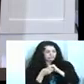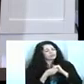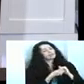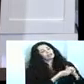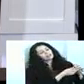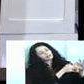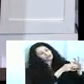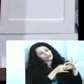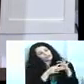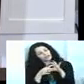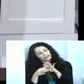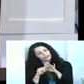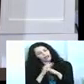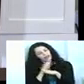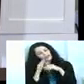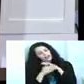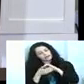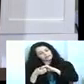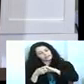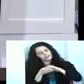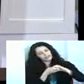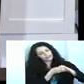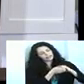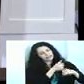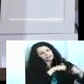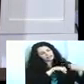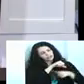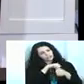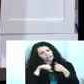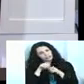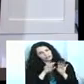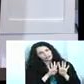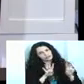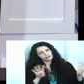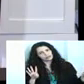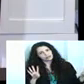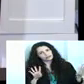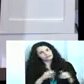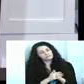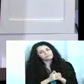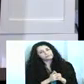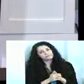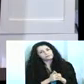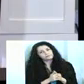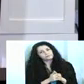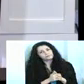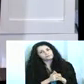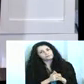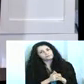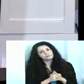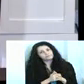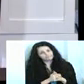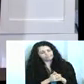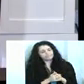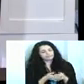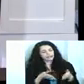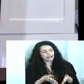connect one with the other. And so it is. Let us